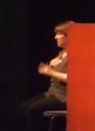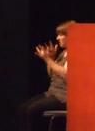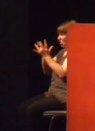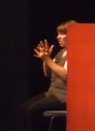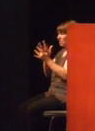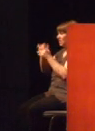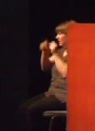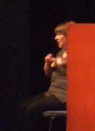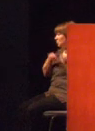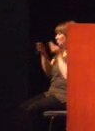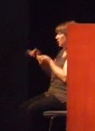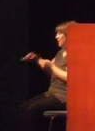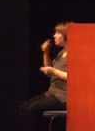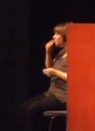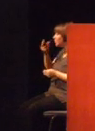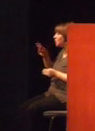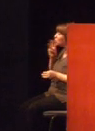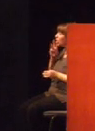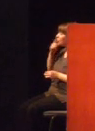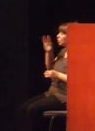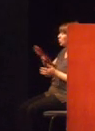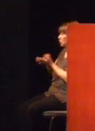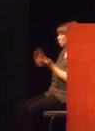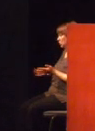have someone bring it out. And so what we're really just trying to do is